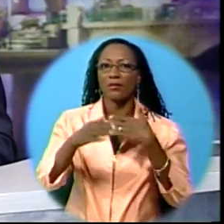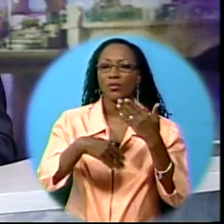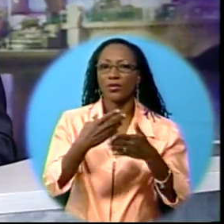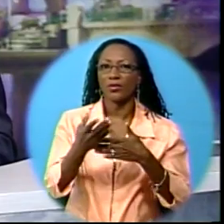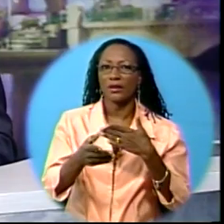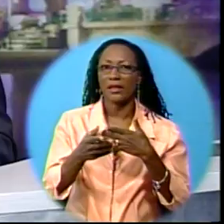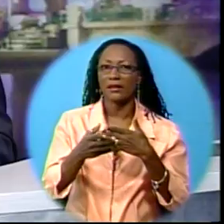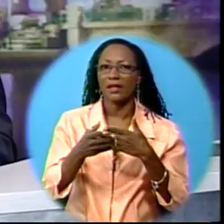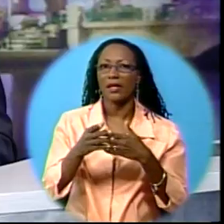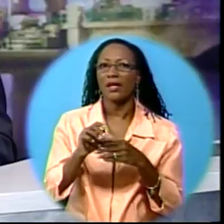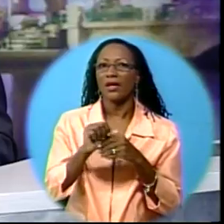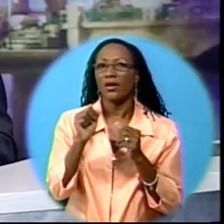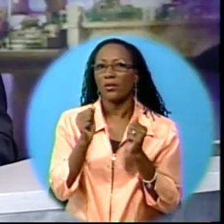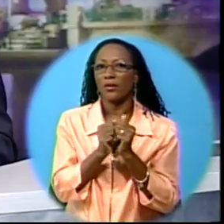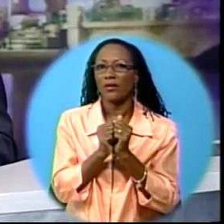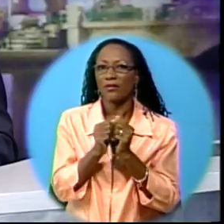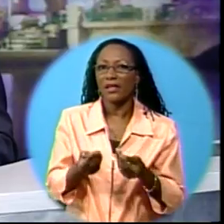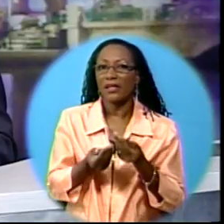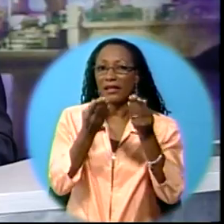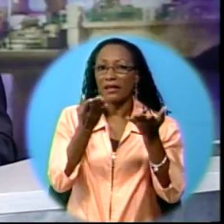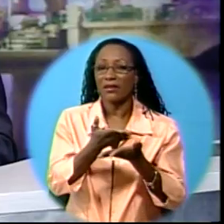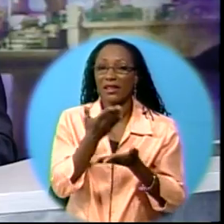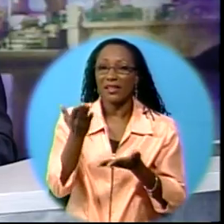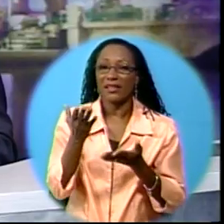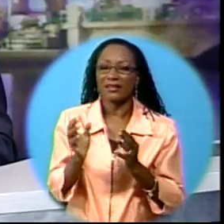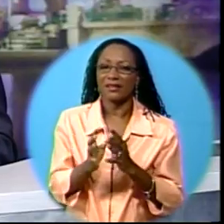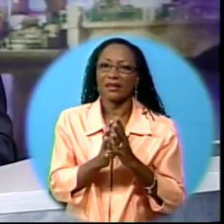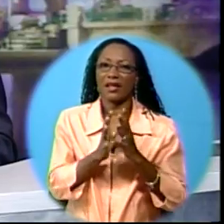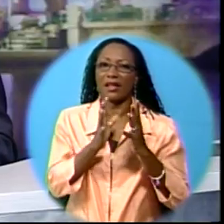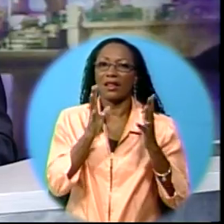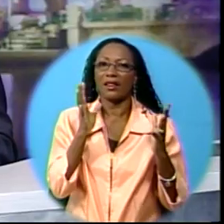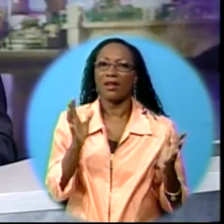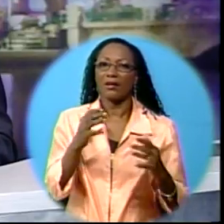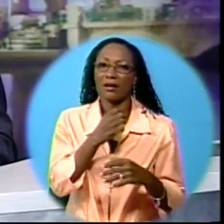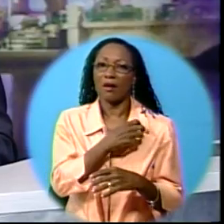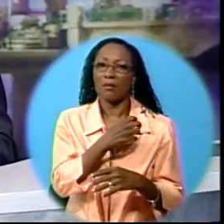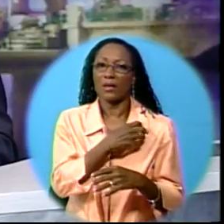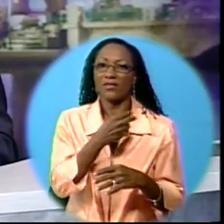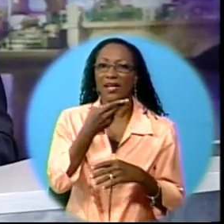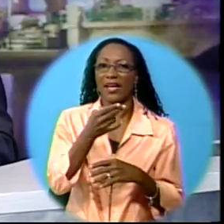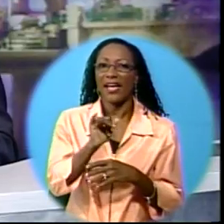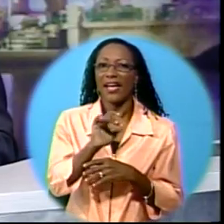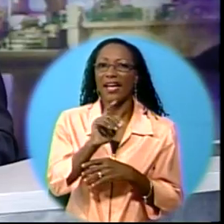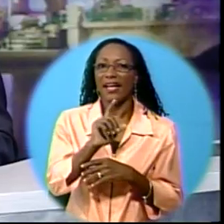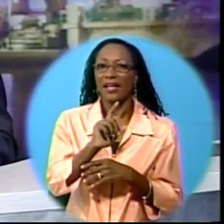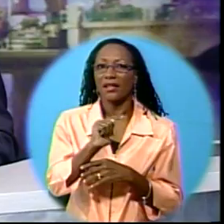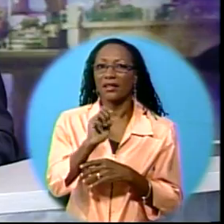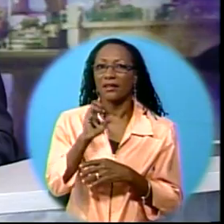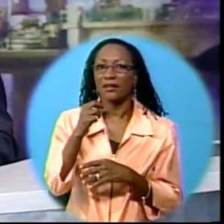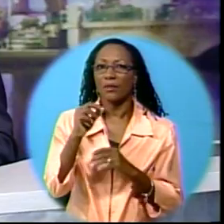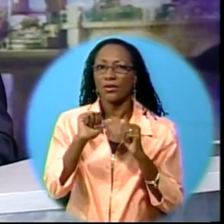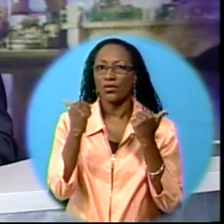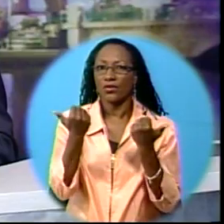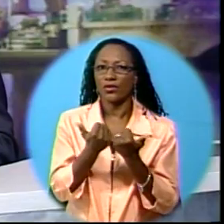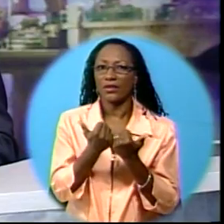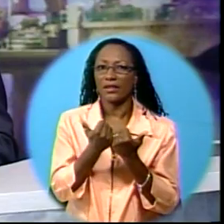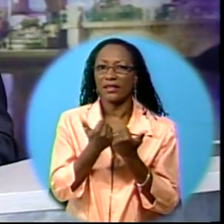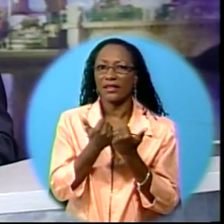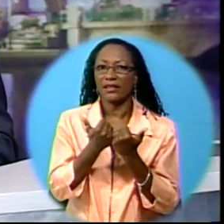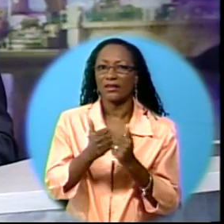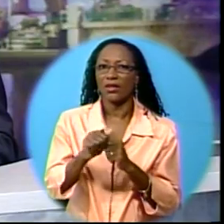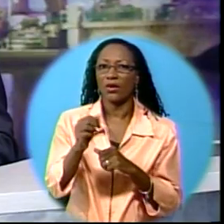of items is too cumbersome. The complaint from the Hilltops Association Incorporated. The organization was formed